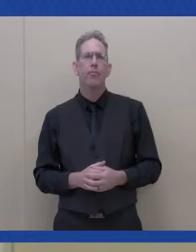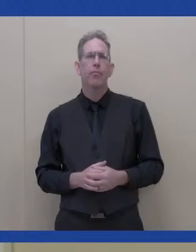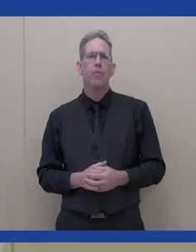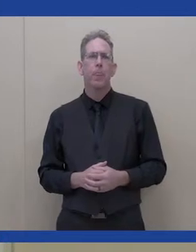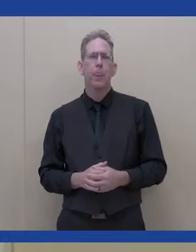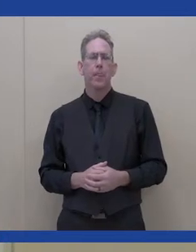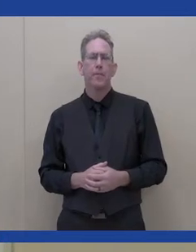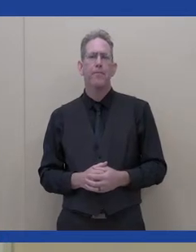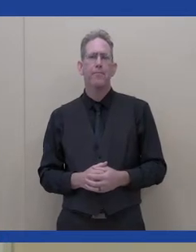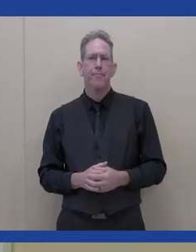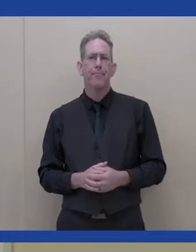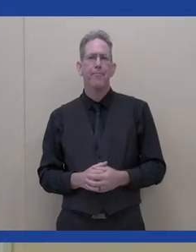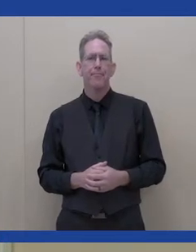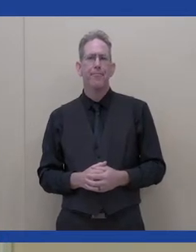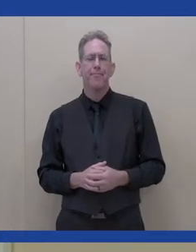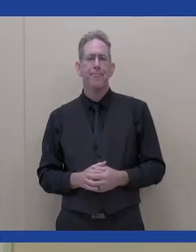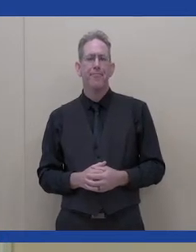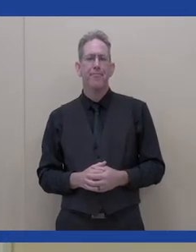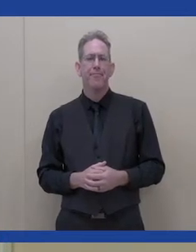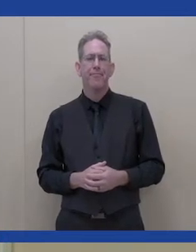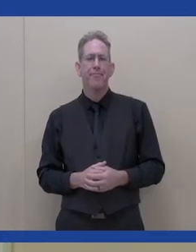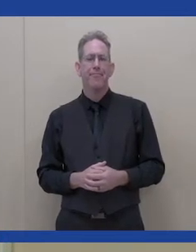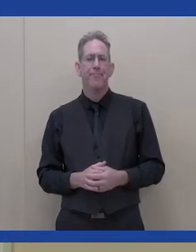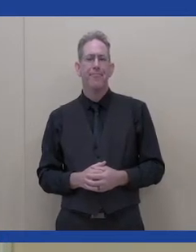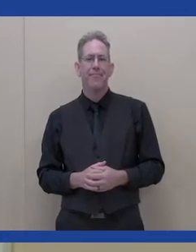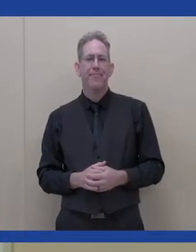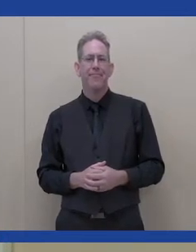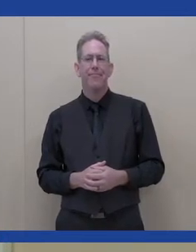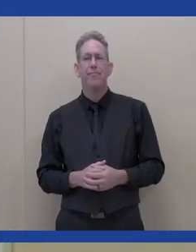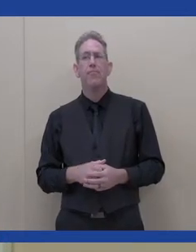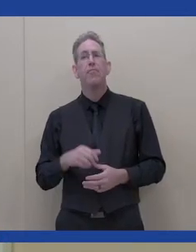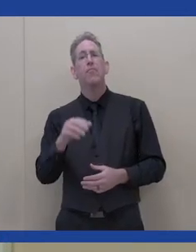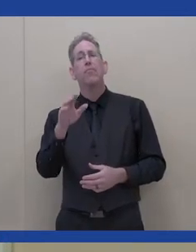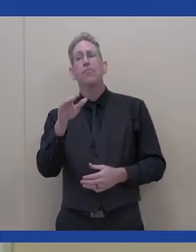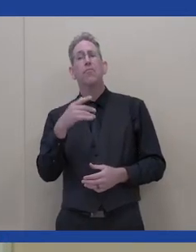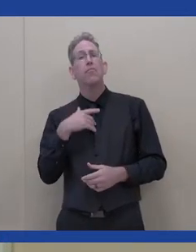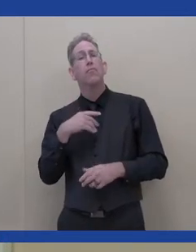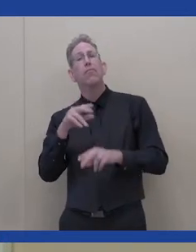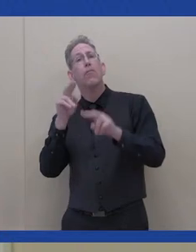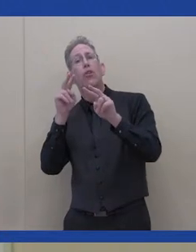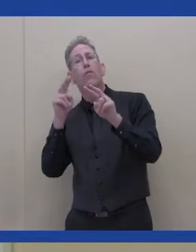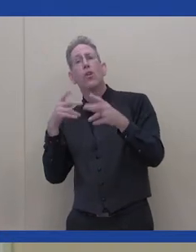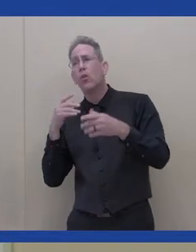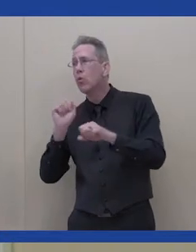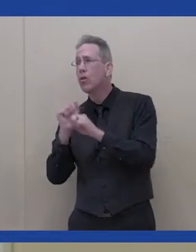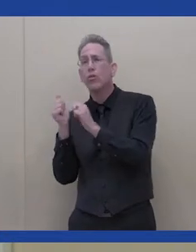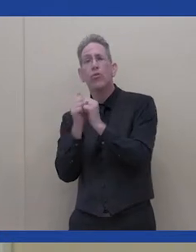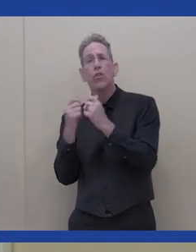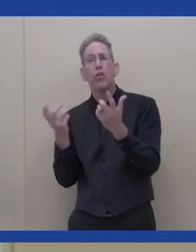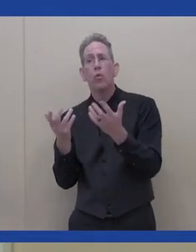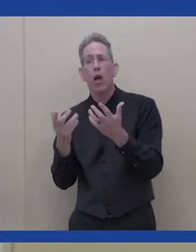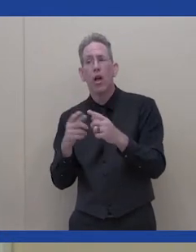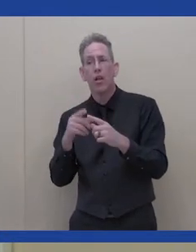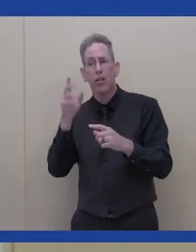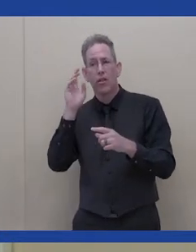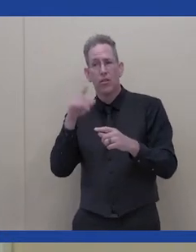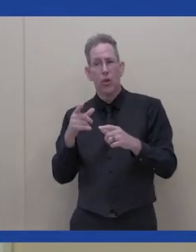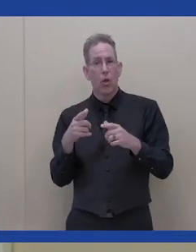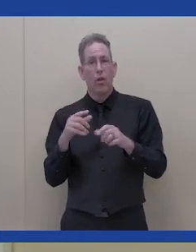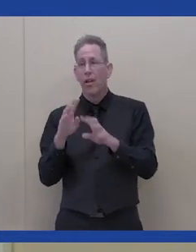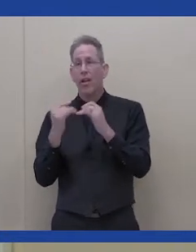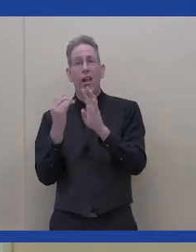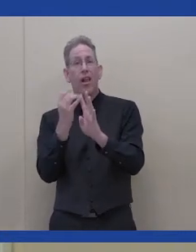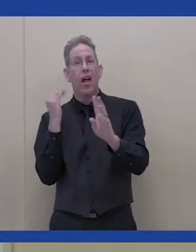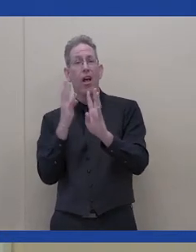I'm eager to work together with our frontline workers, including city staff, the